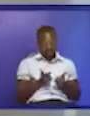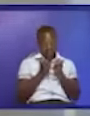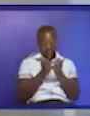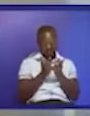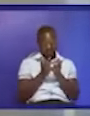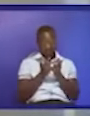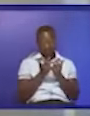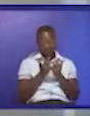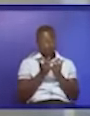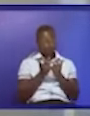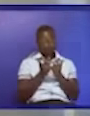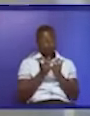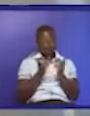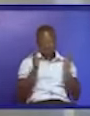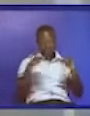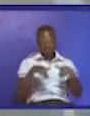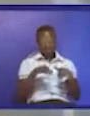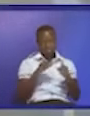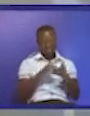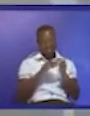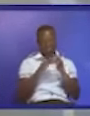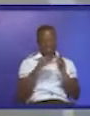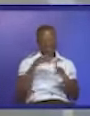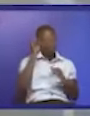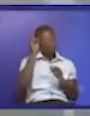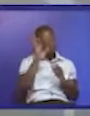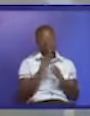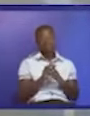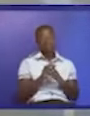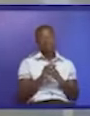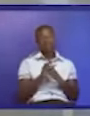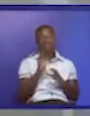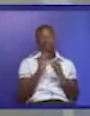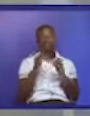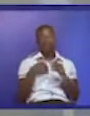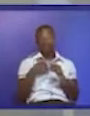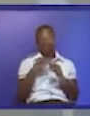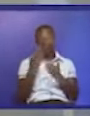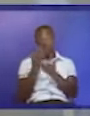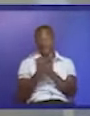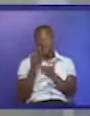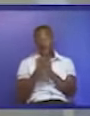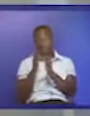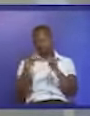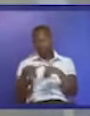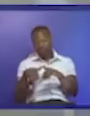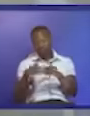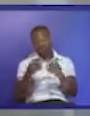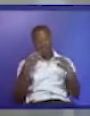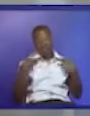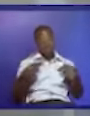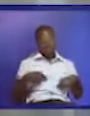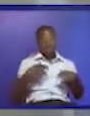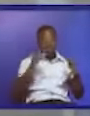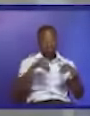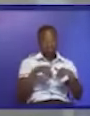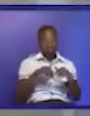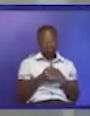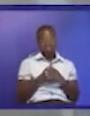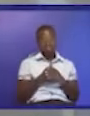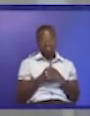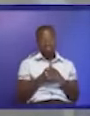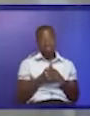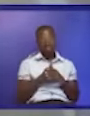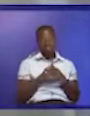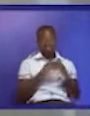If you have an attack on your finances, an attack on your health, and an attack on your prayer life, start dealing with your